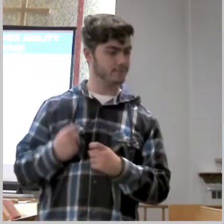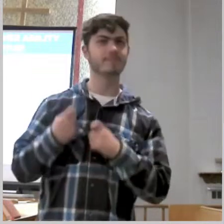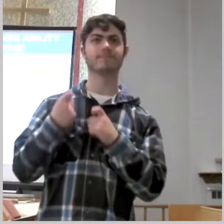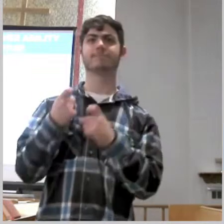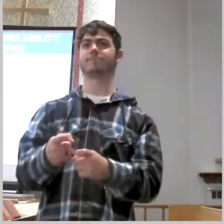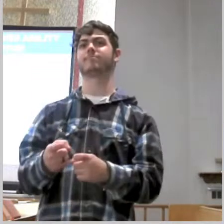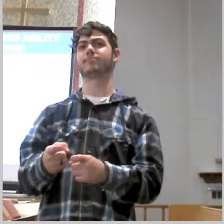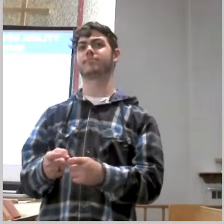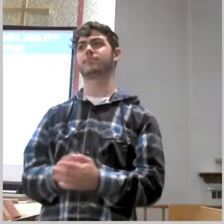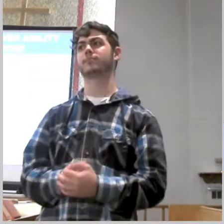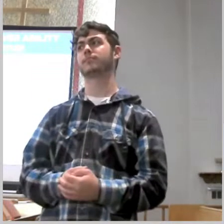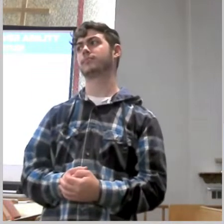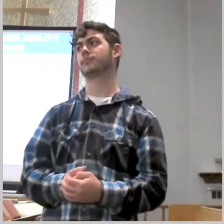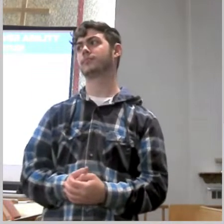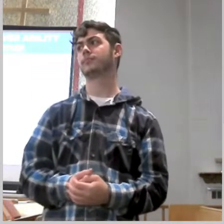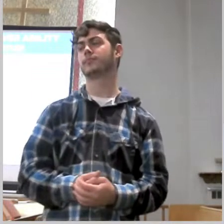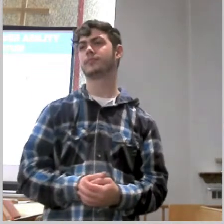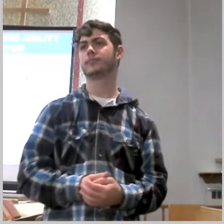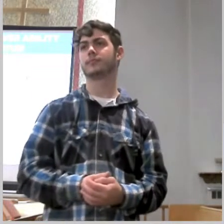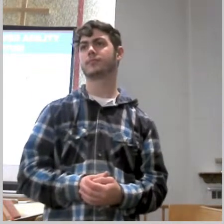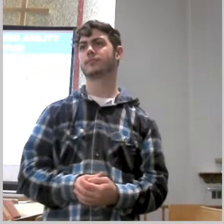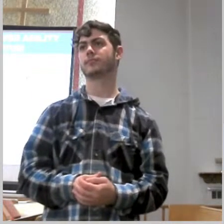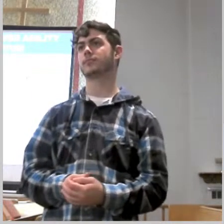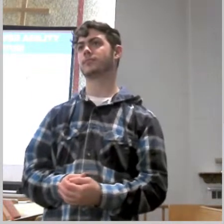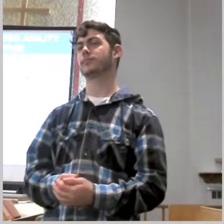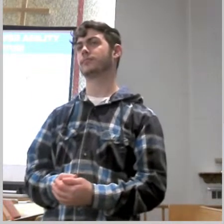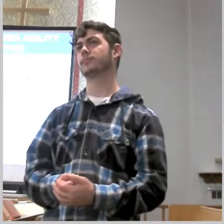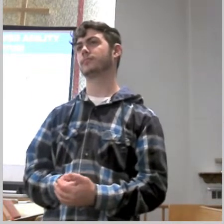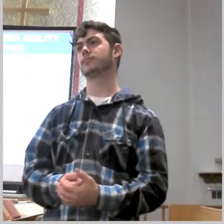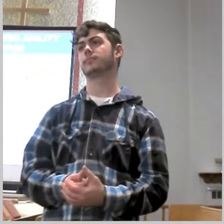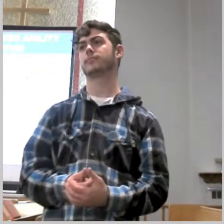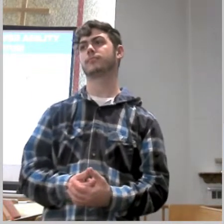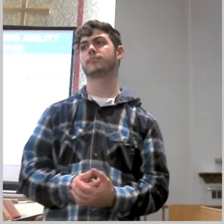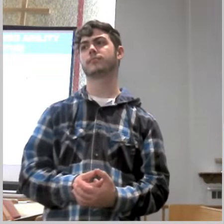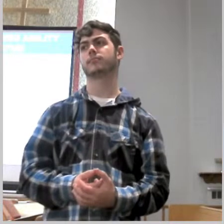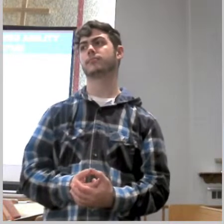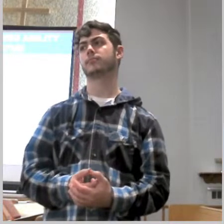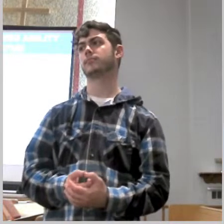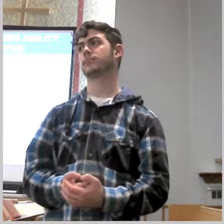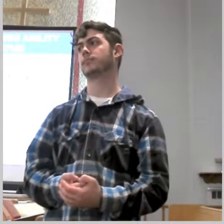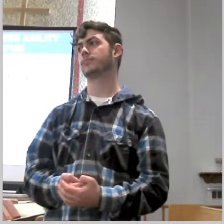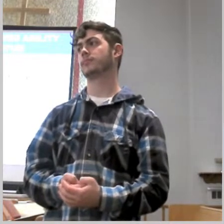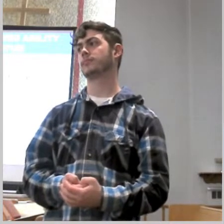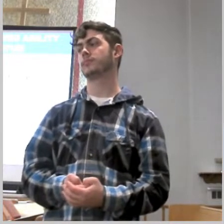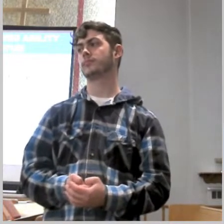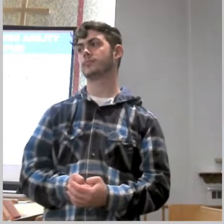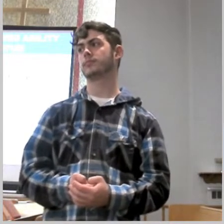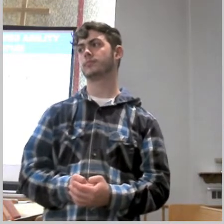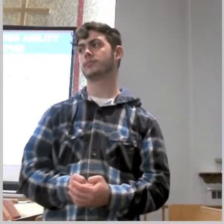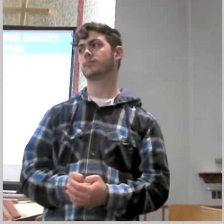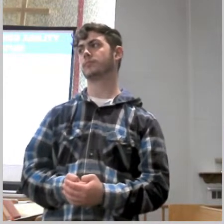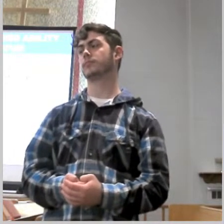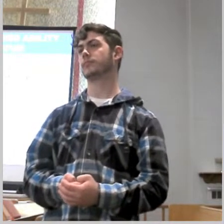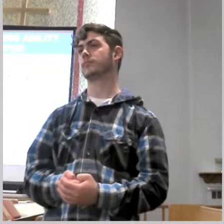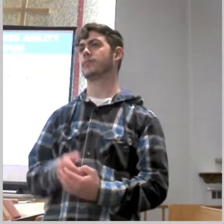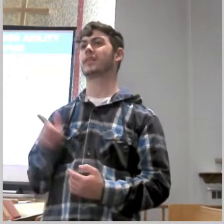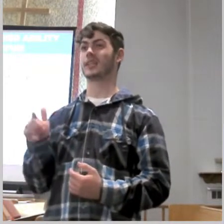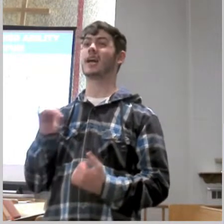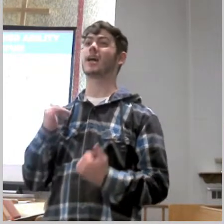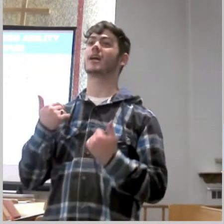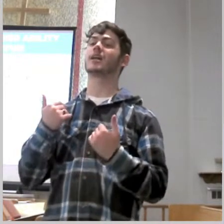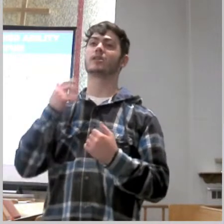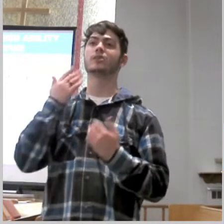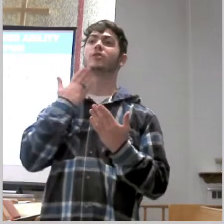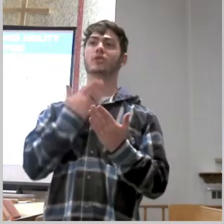opportunity, and they thought of it as a privilege. And so they gave out of that context. That is good pressure to